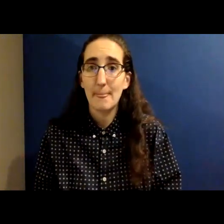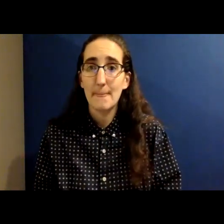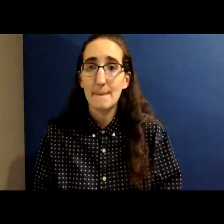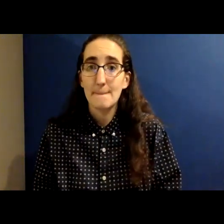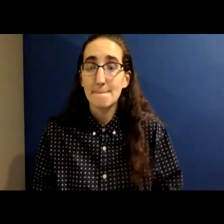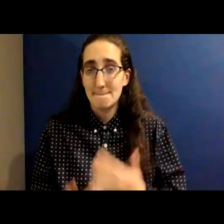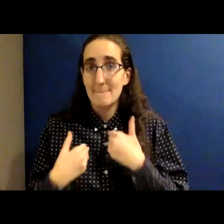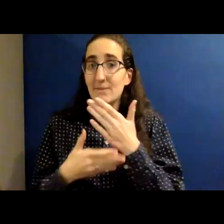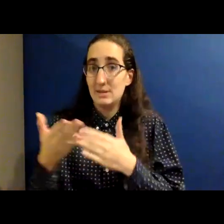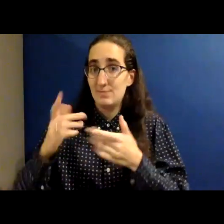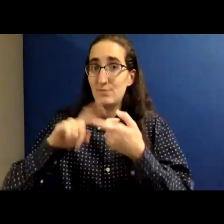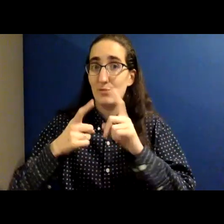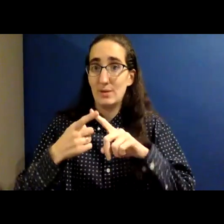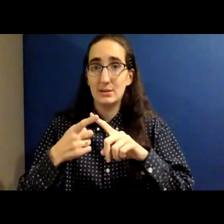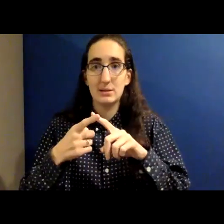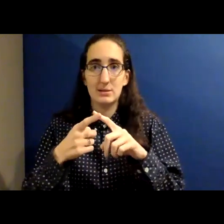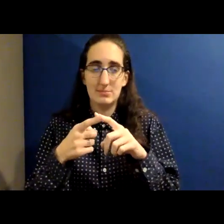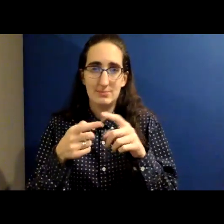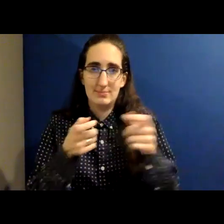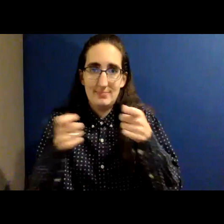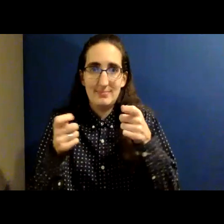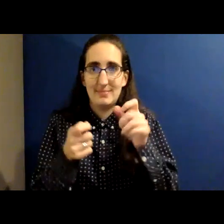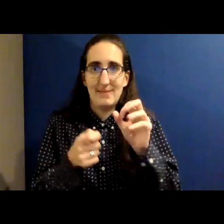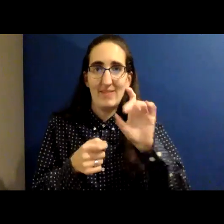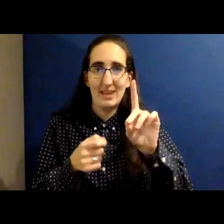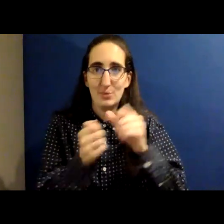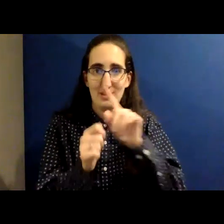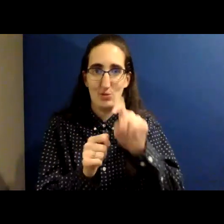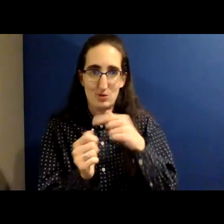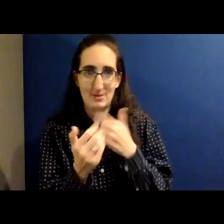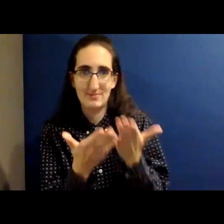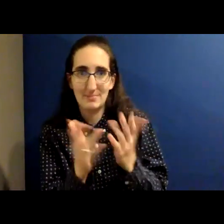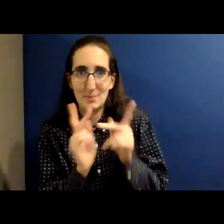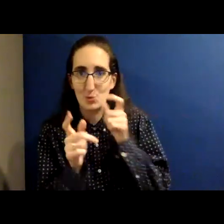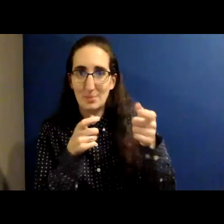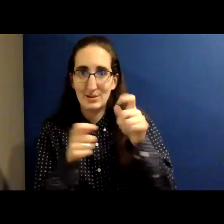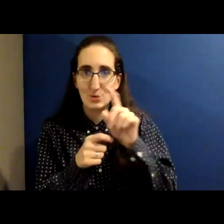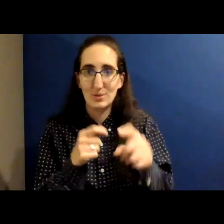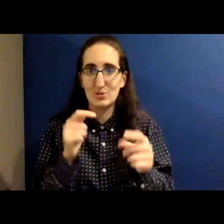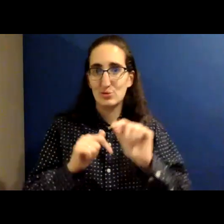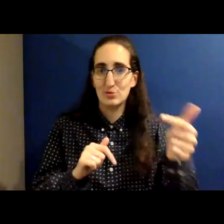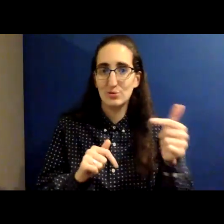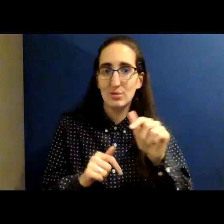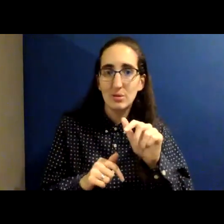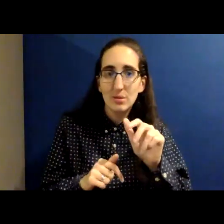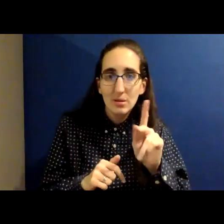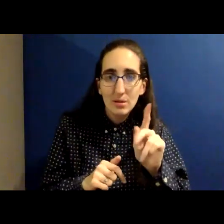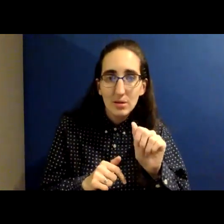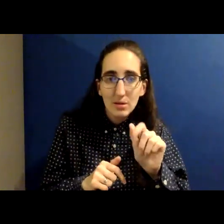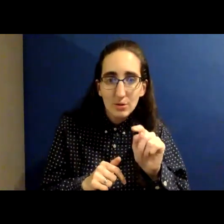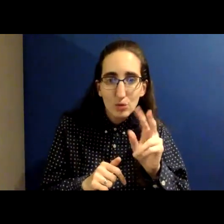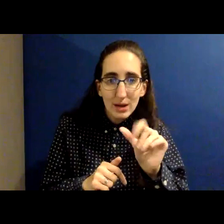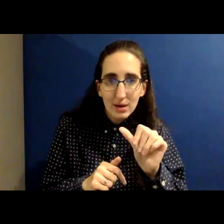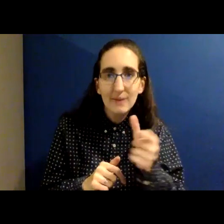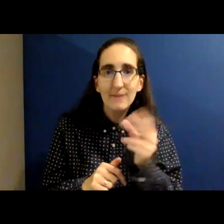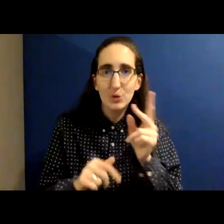We had some friends fielding those questions, so I'm going to look to them. Yeah, I was going to say we had a couple of questions